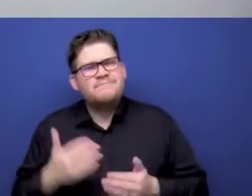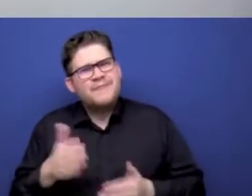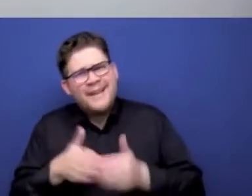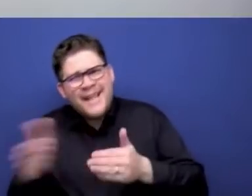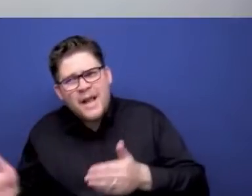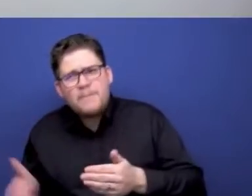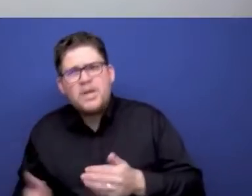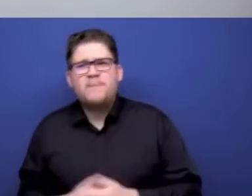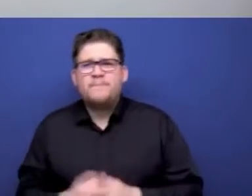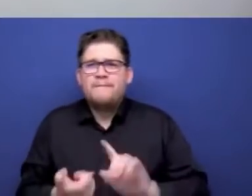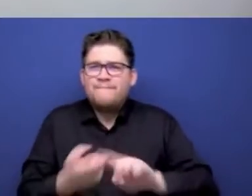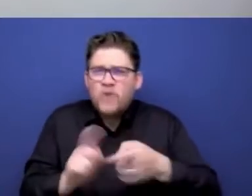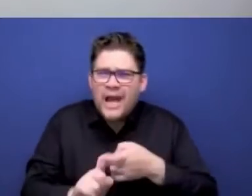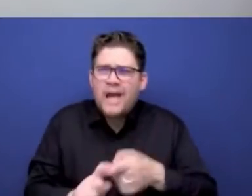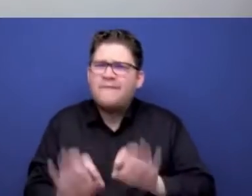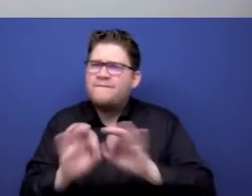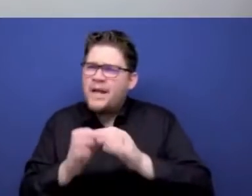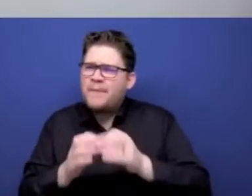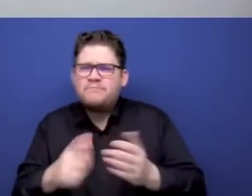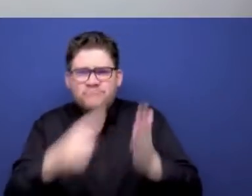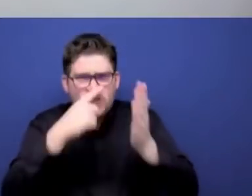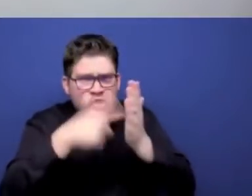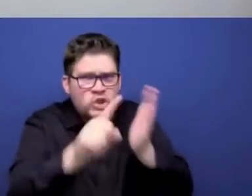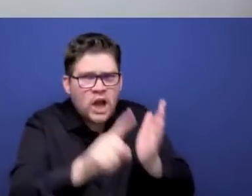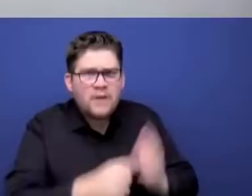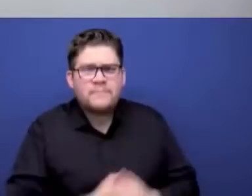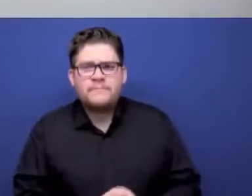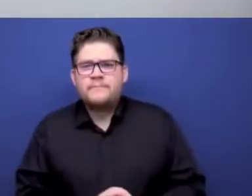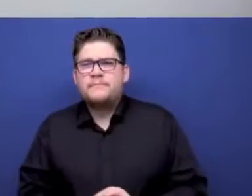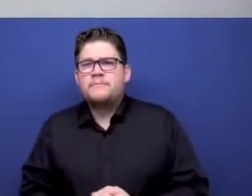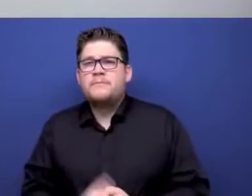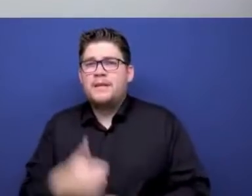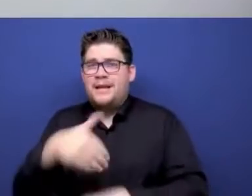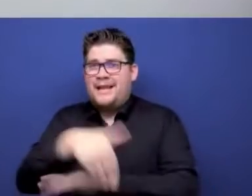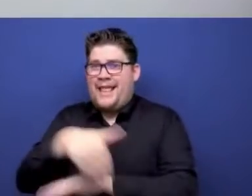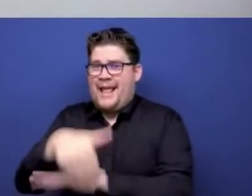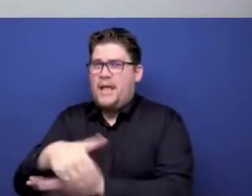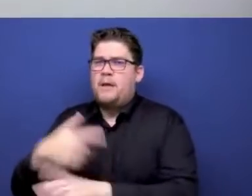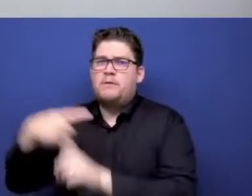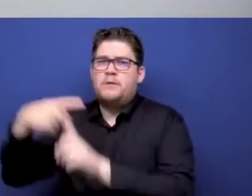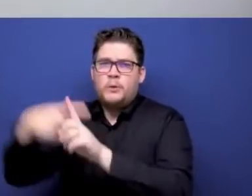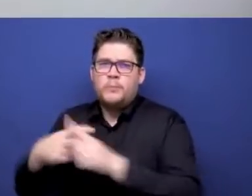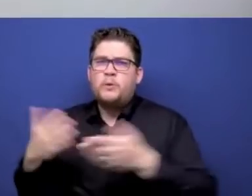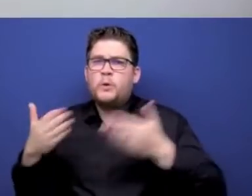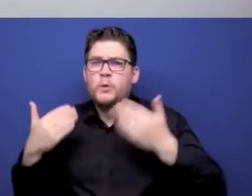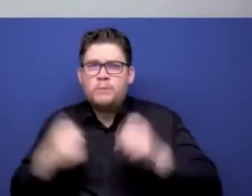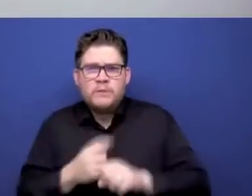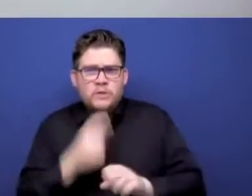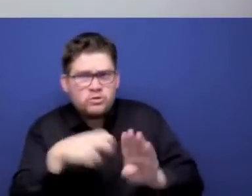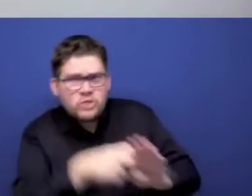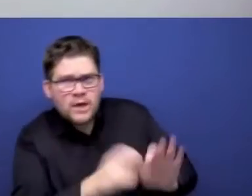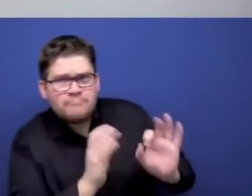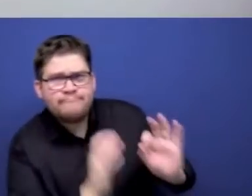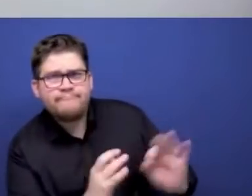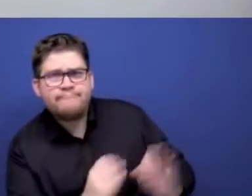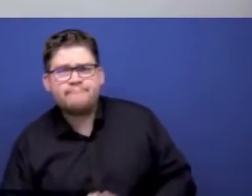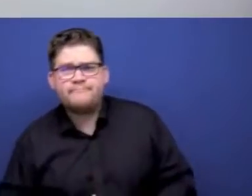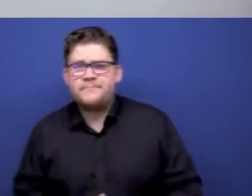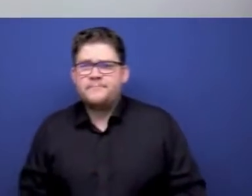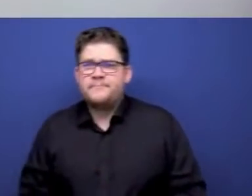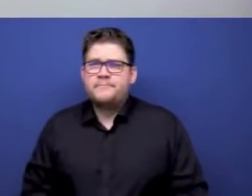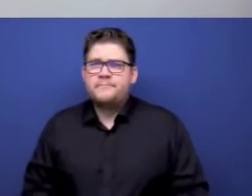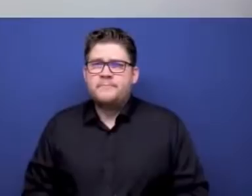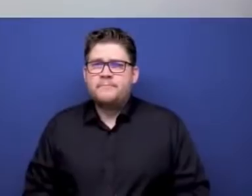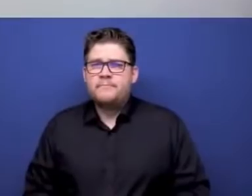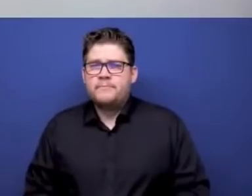night. So we are hoping that what we're seeing, or at least we're hearing, that there will be opportunities for the heat to dissipate a bit